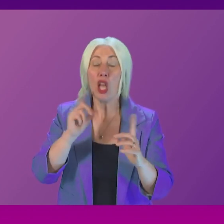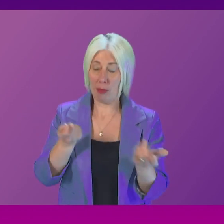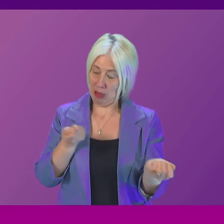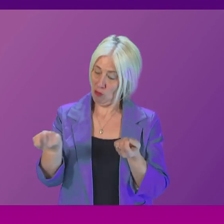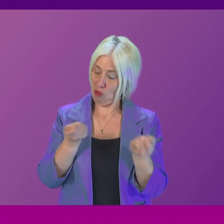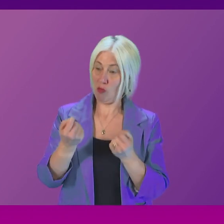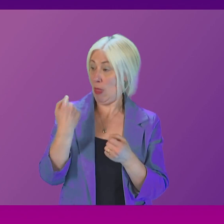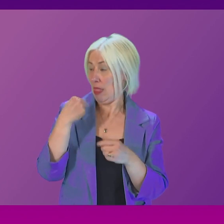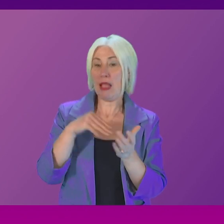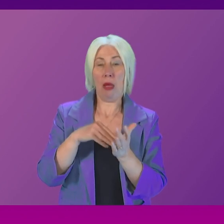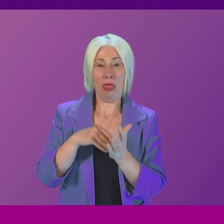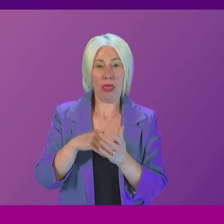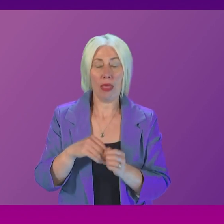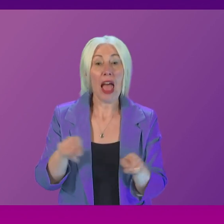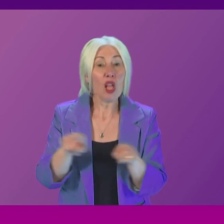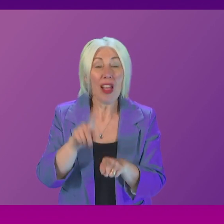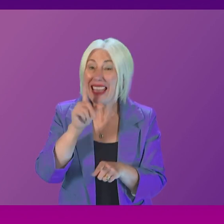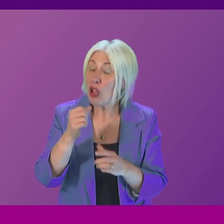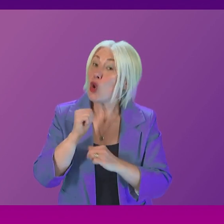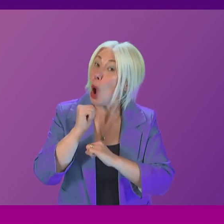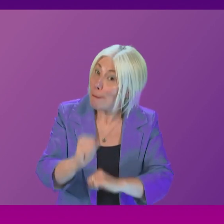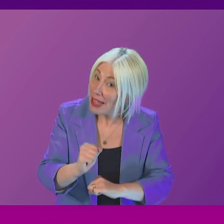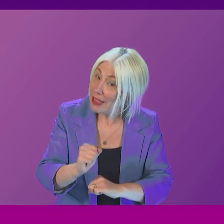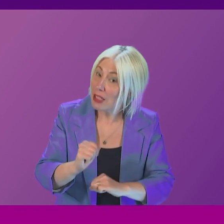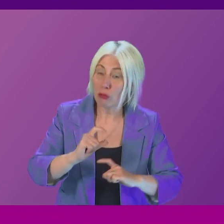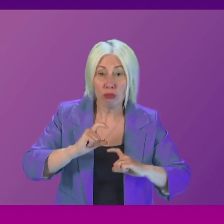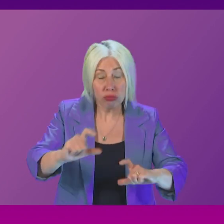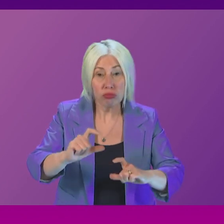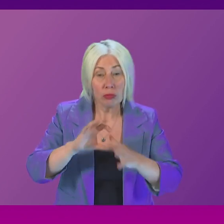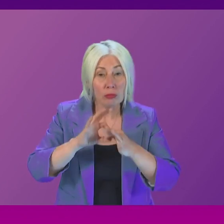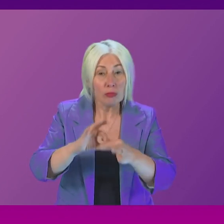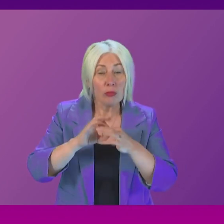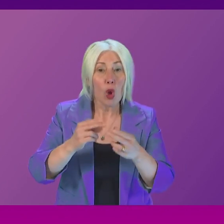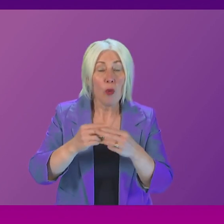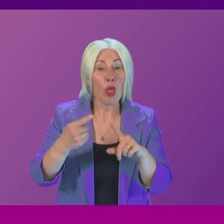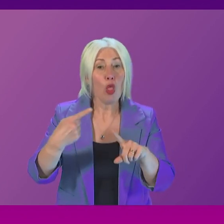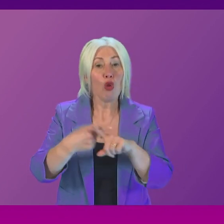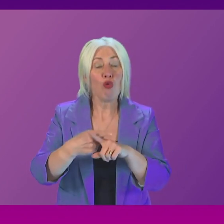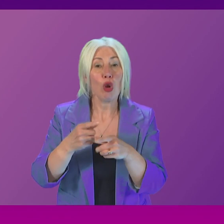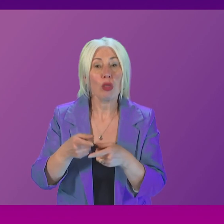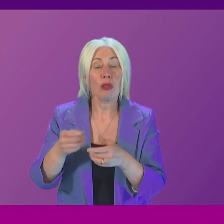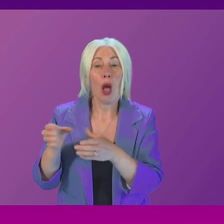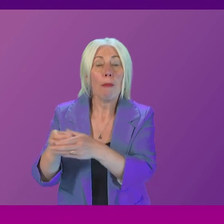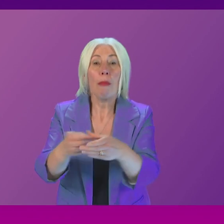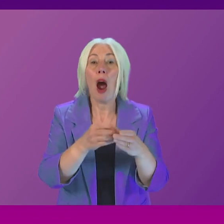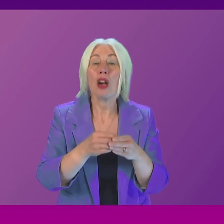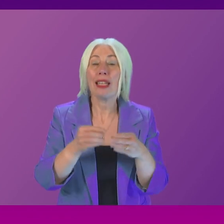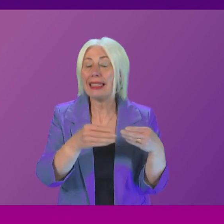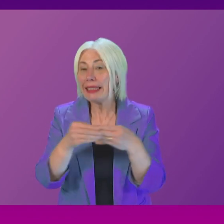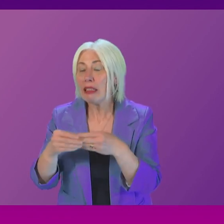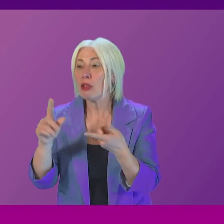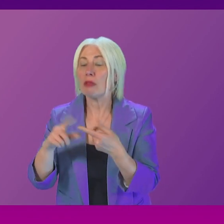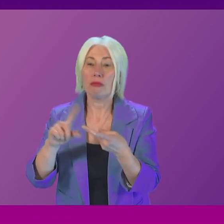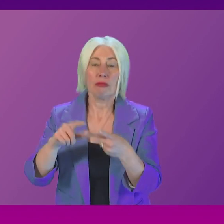finally, if he could actually commit to continue to engage with the cross-party leaders, experts,